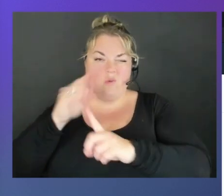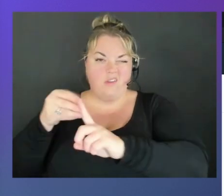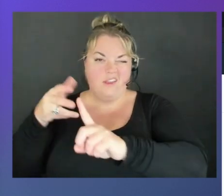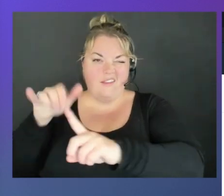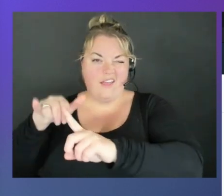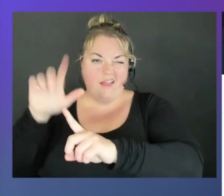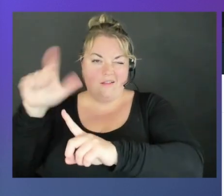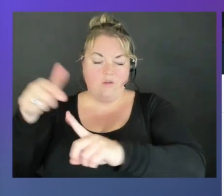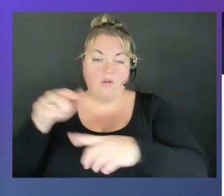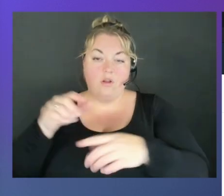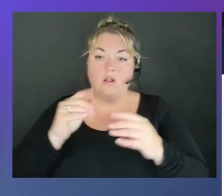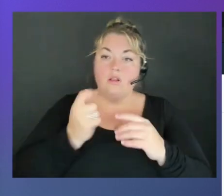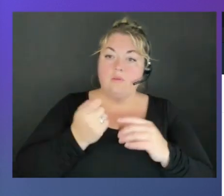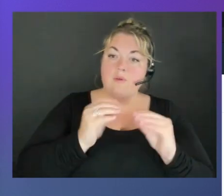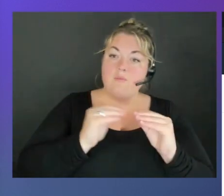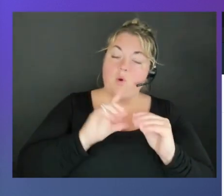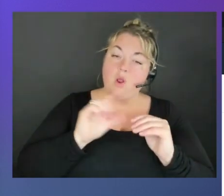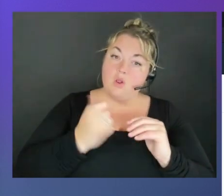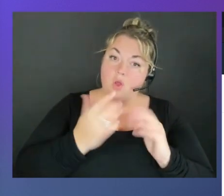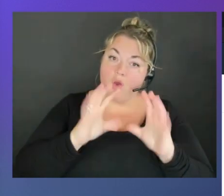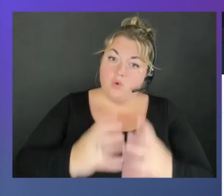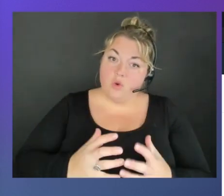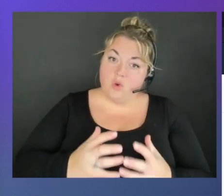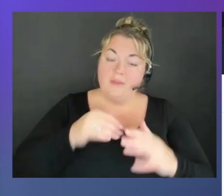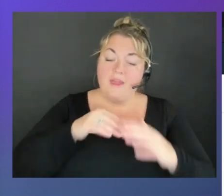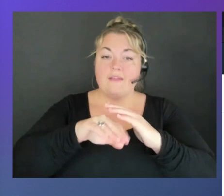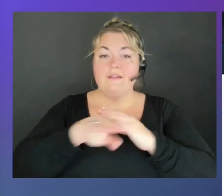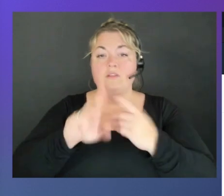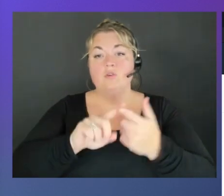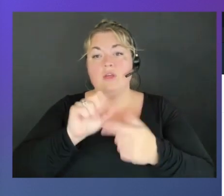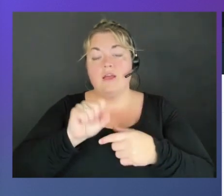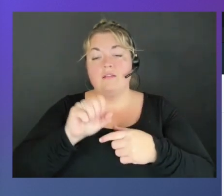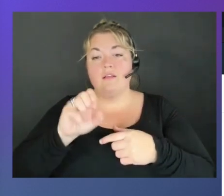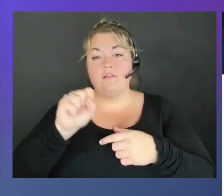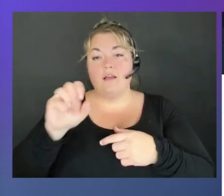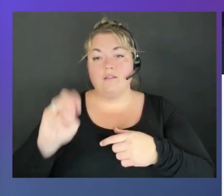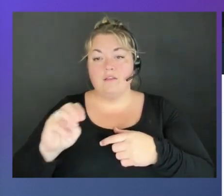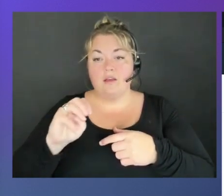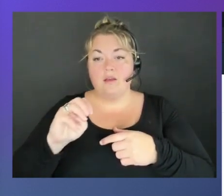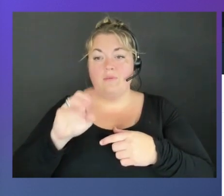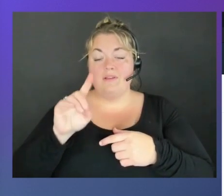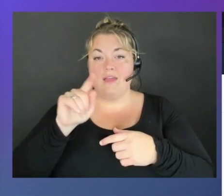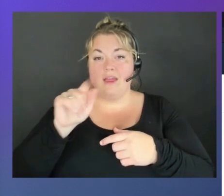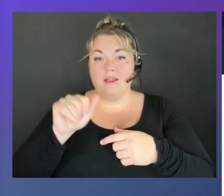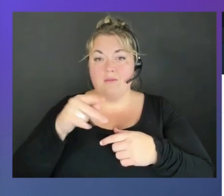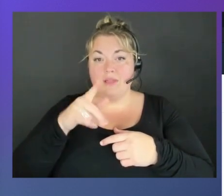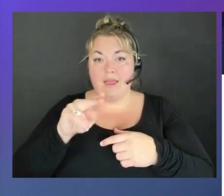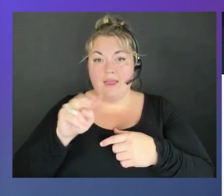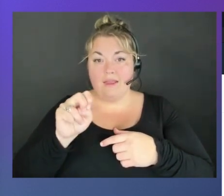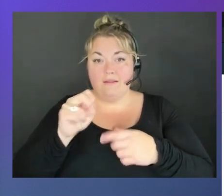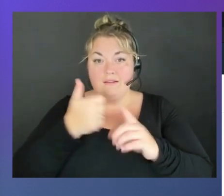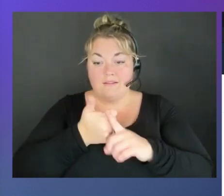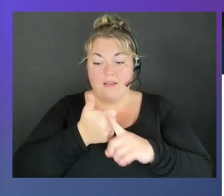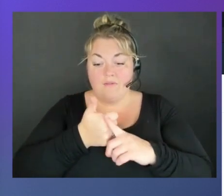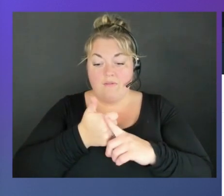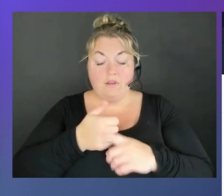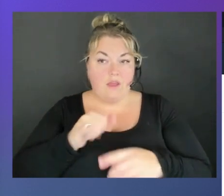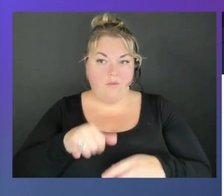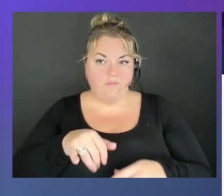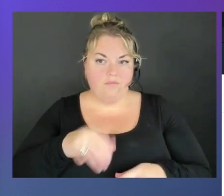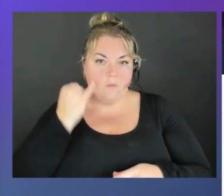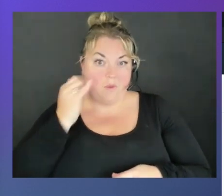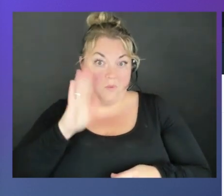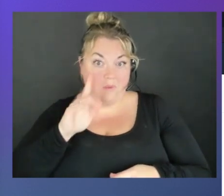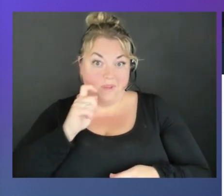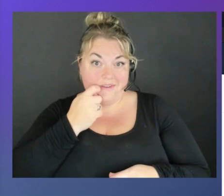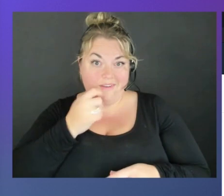more log group, some access to the SSM data plane itself. Now, wouldn't it be neat if you didn't even have to